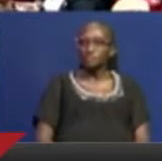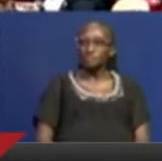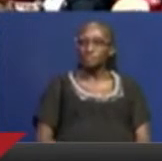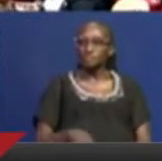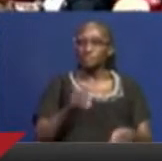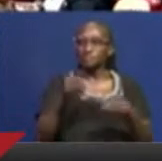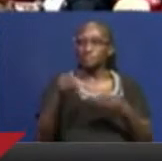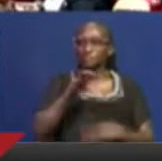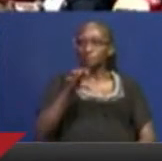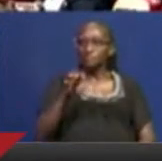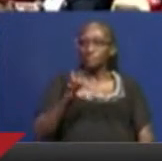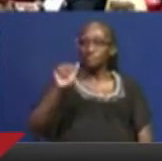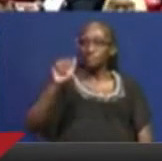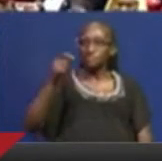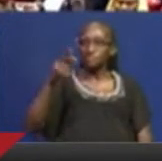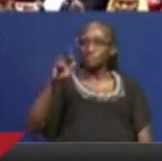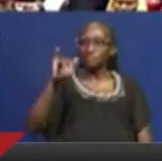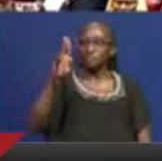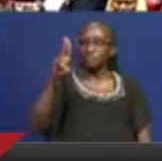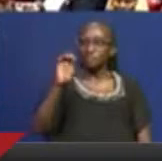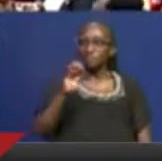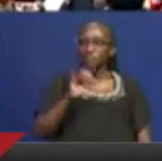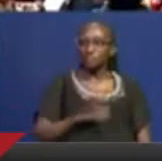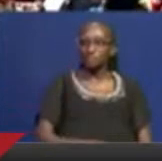Busia County, Kadri Nomanyo.